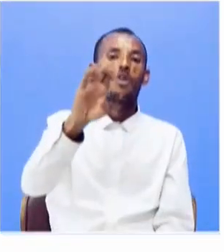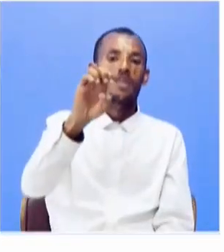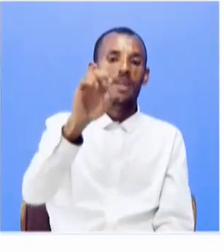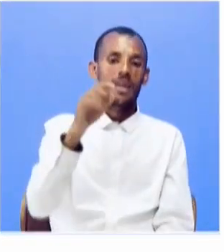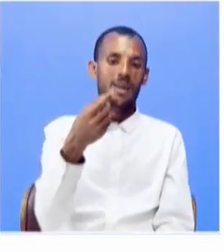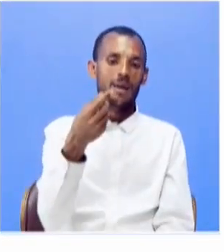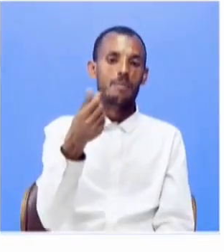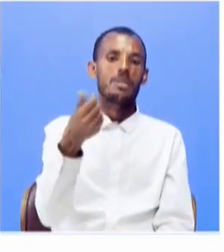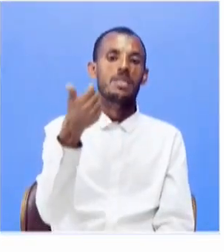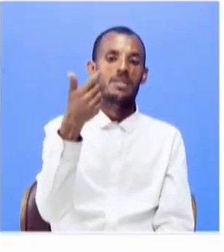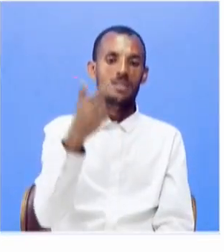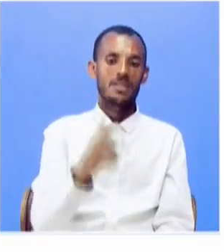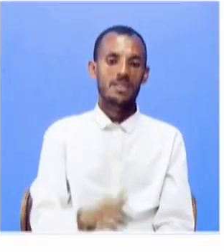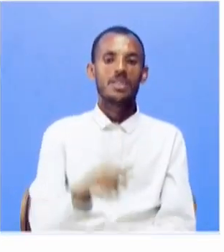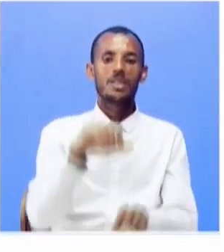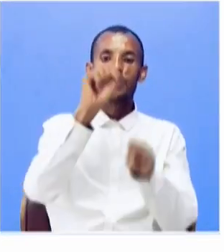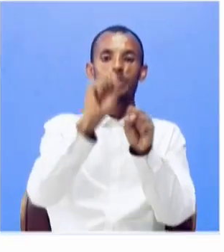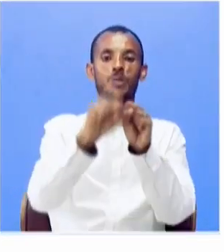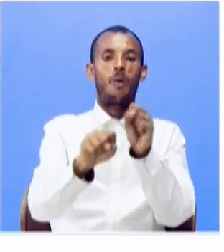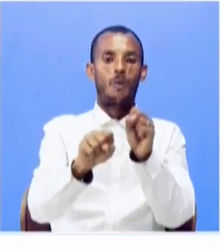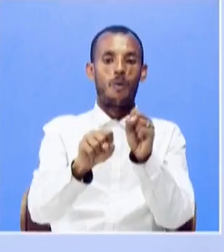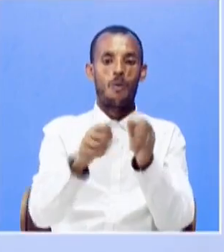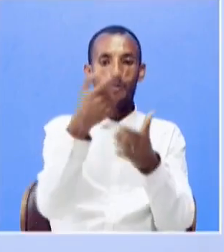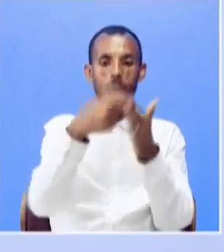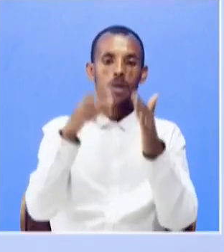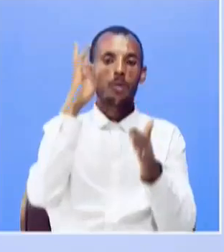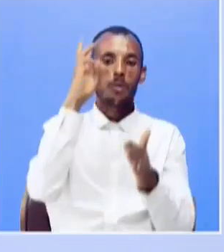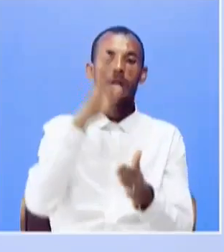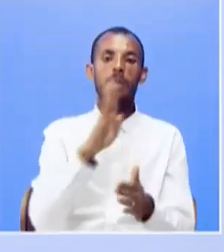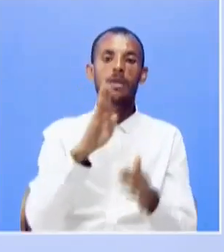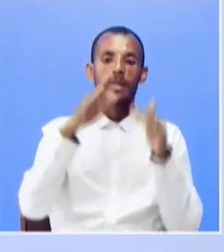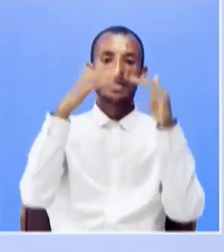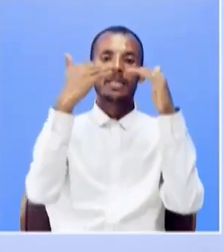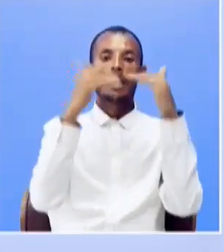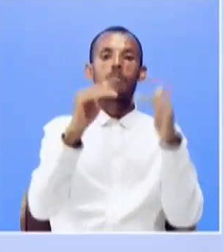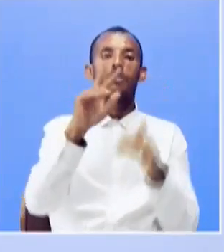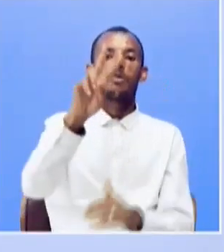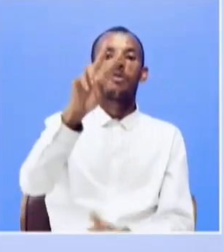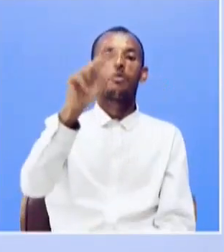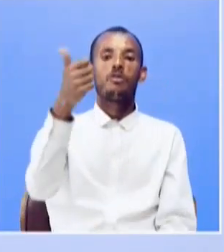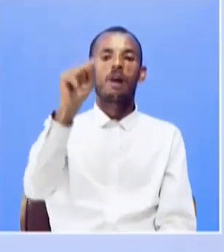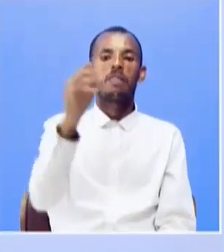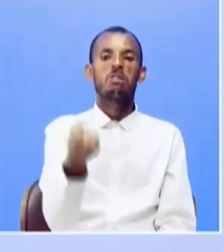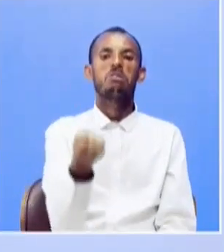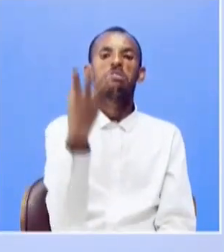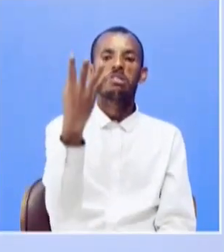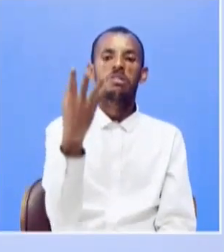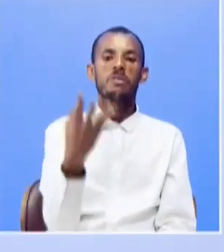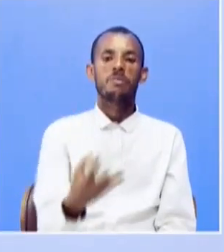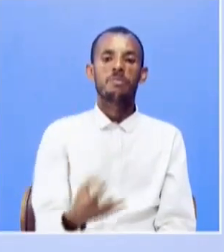birr. So, what will be the amount of VAT here? In this case,